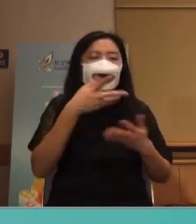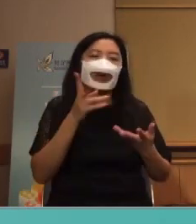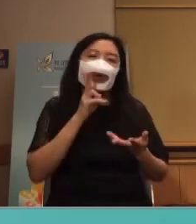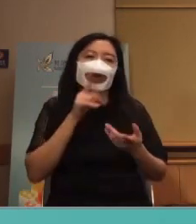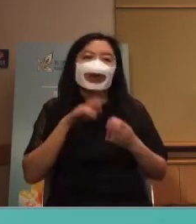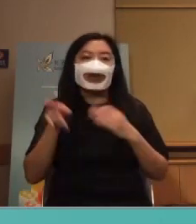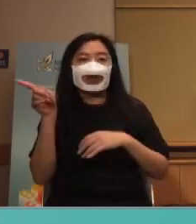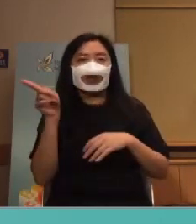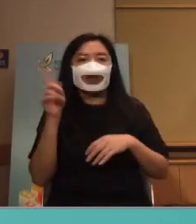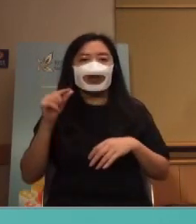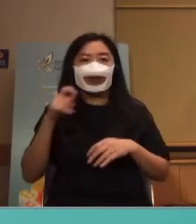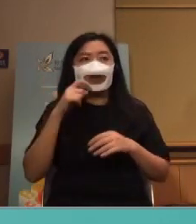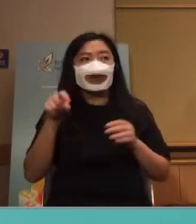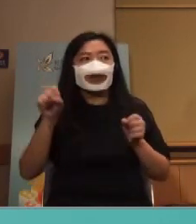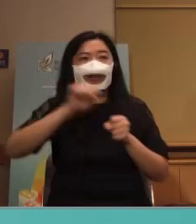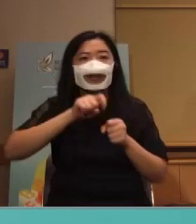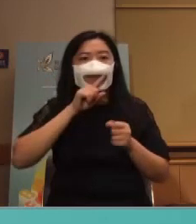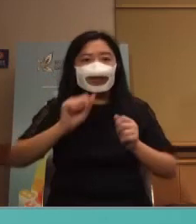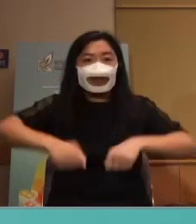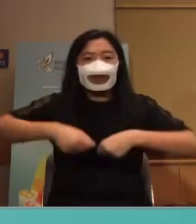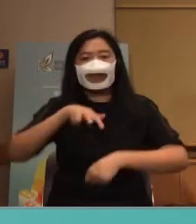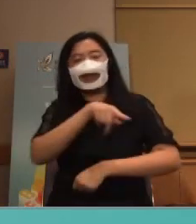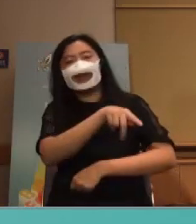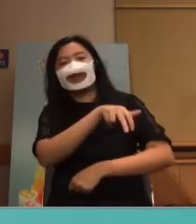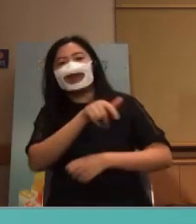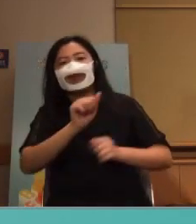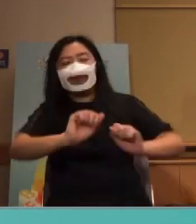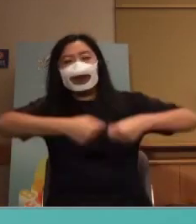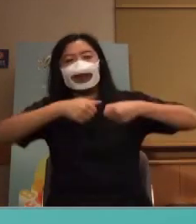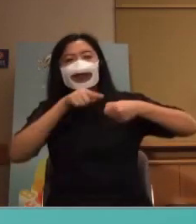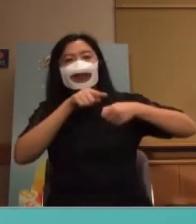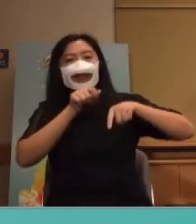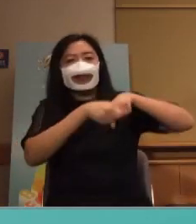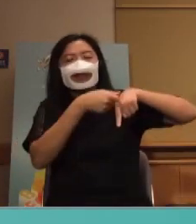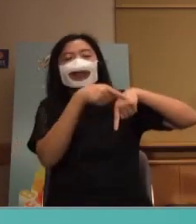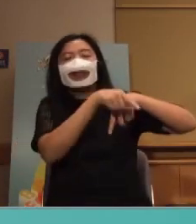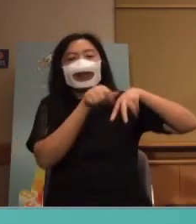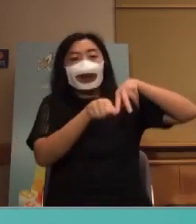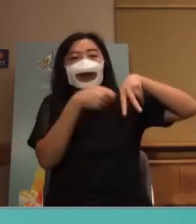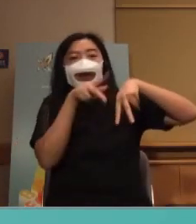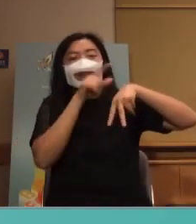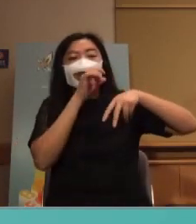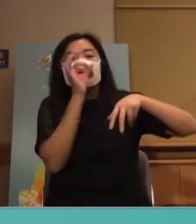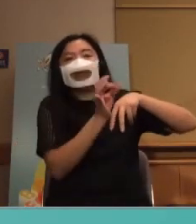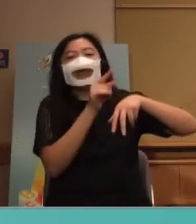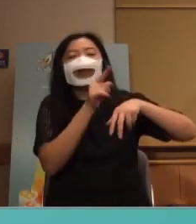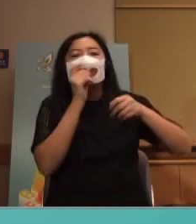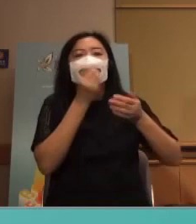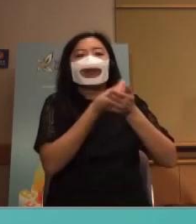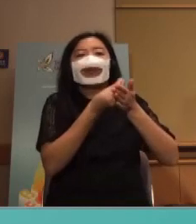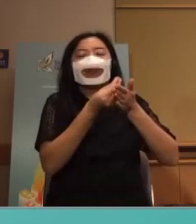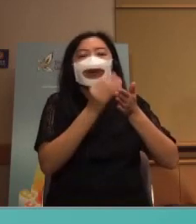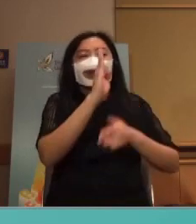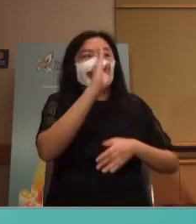have the Bitcoin currency on his socks. So in terms of sock adoption, it is there and it is